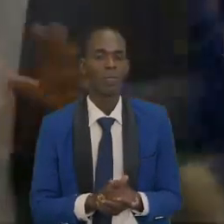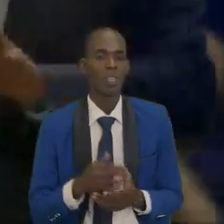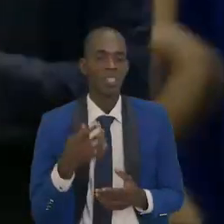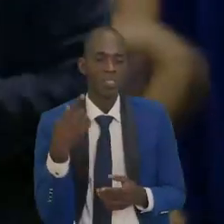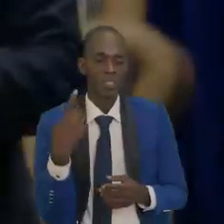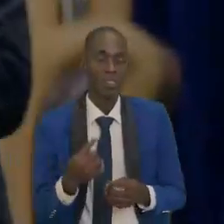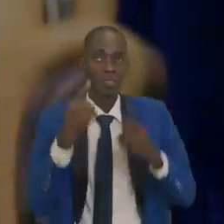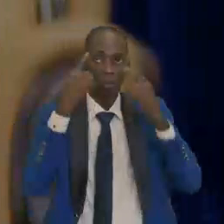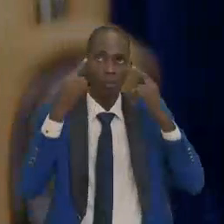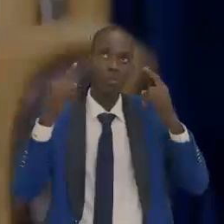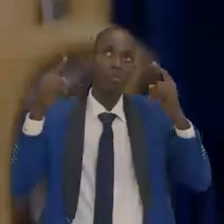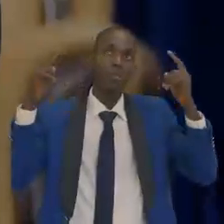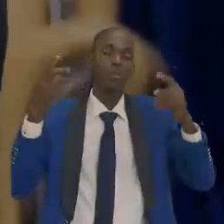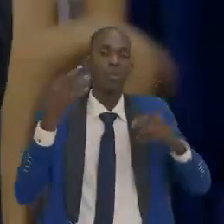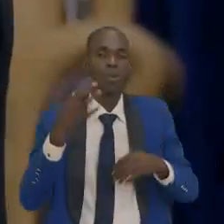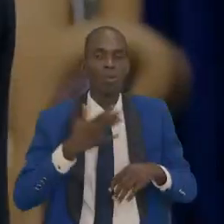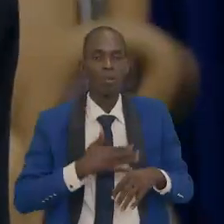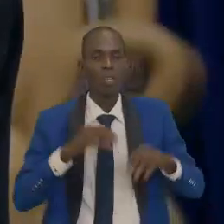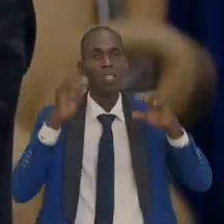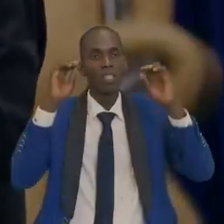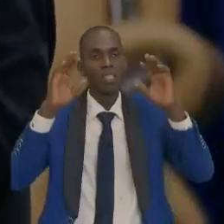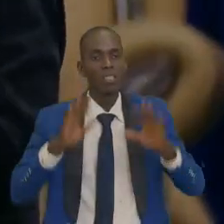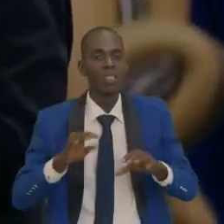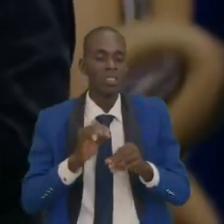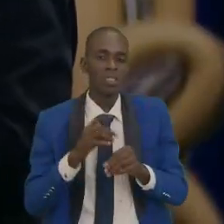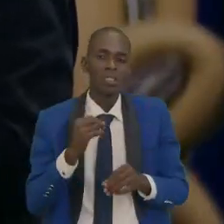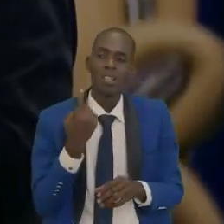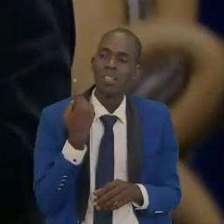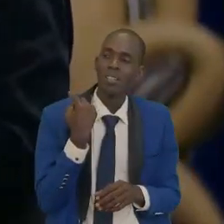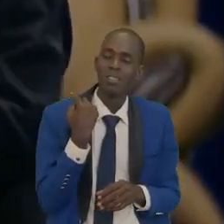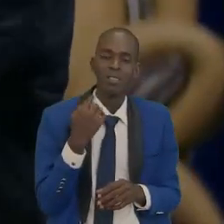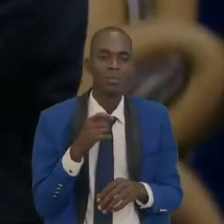each of my teachers in the recent past